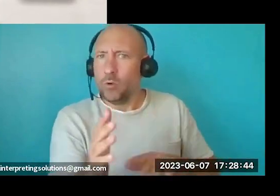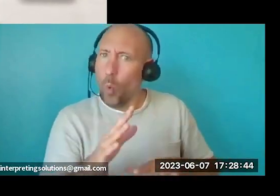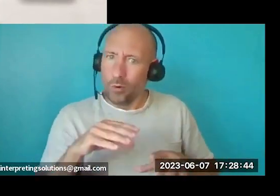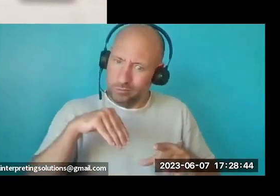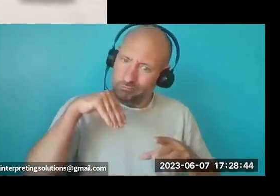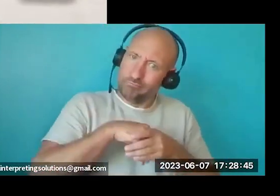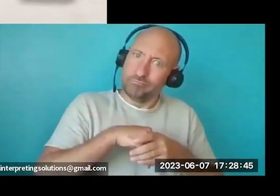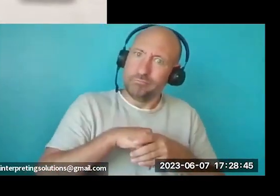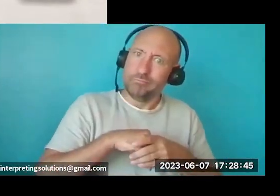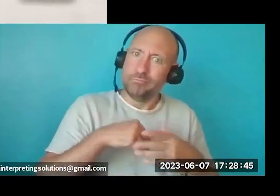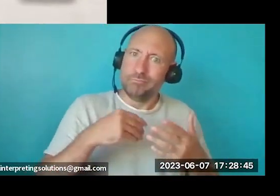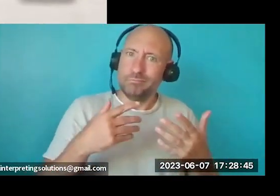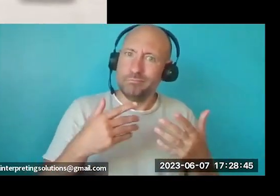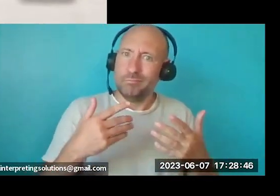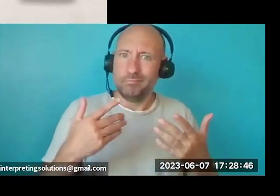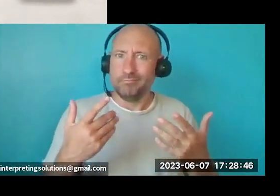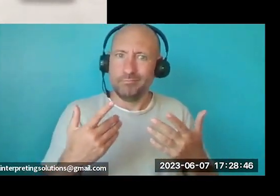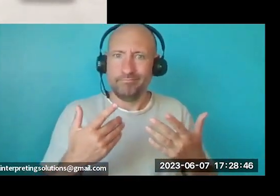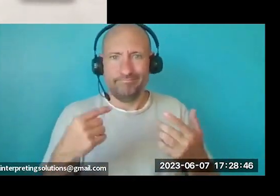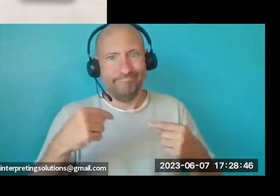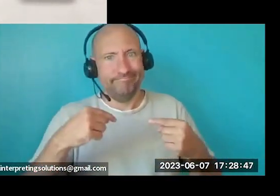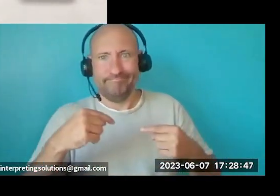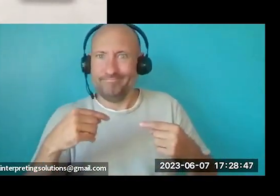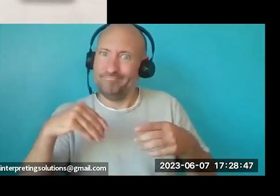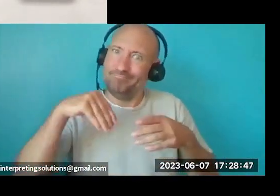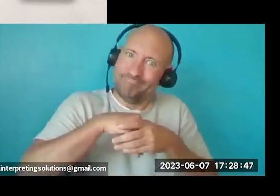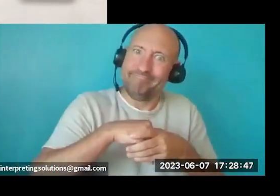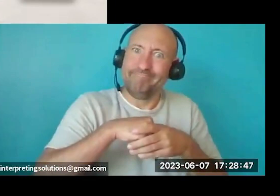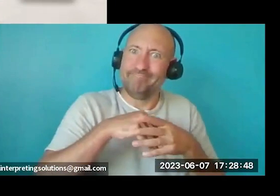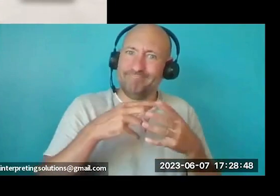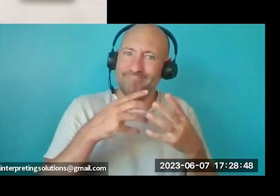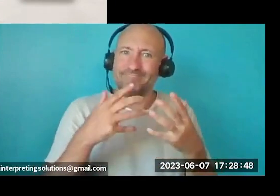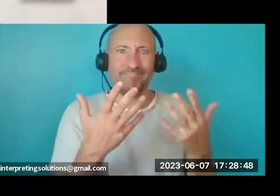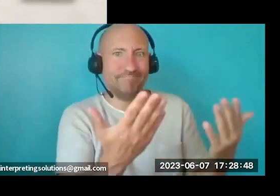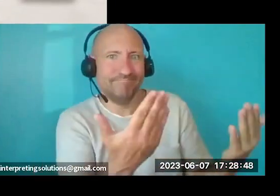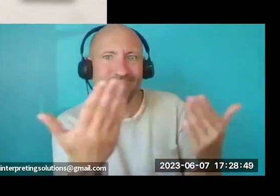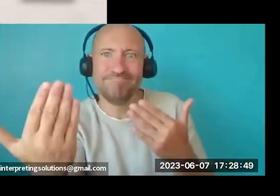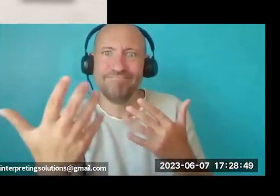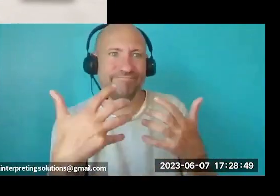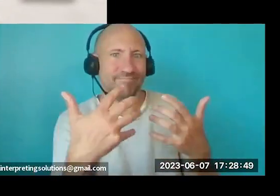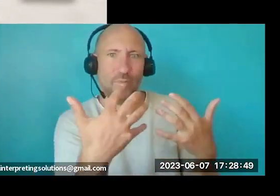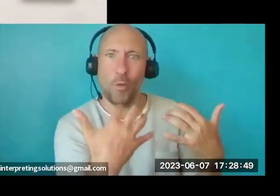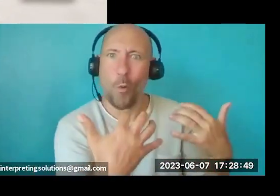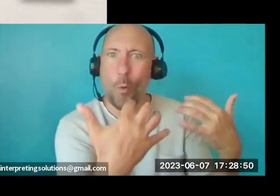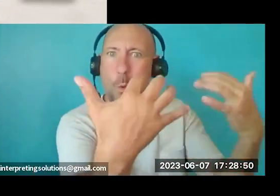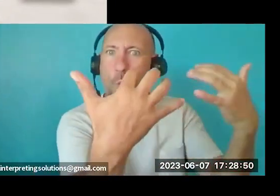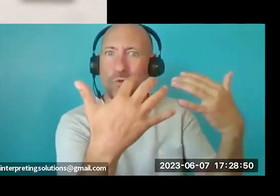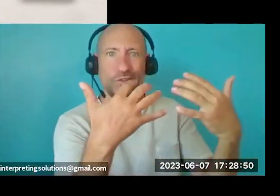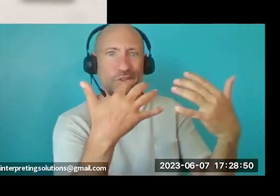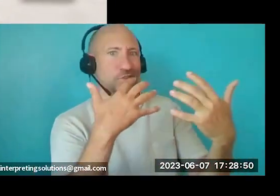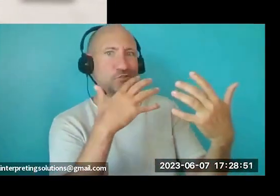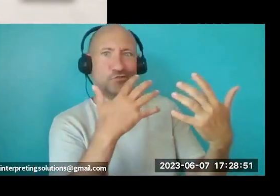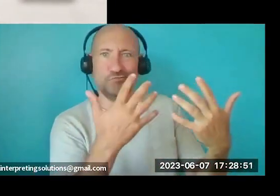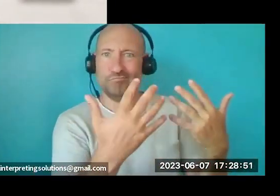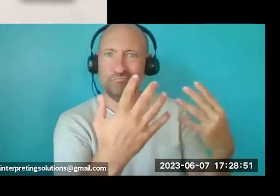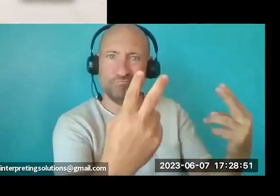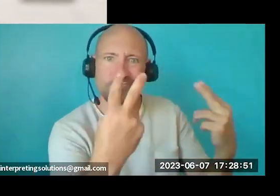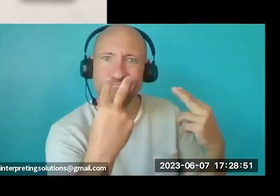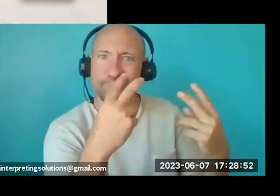which acknowledges and invites in audiences to experience work in new ways.